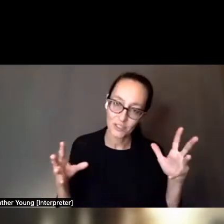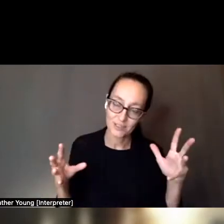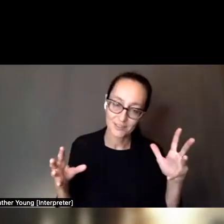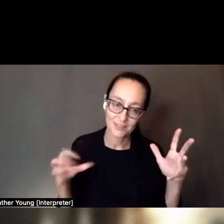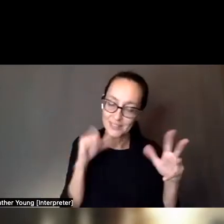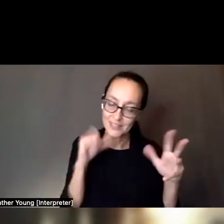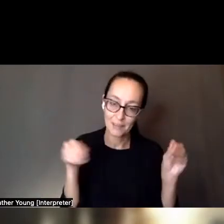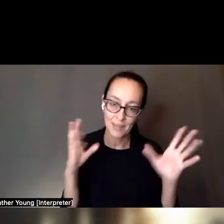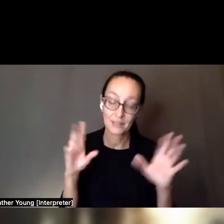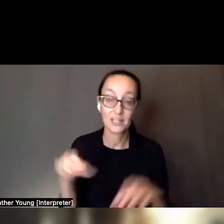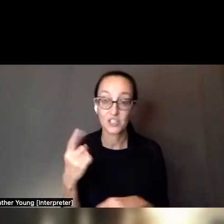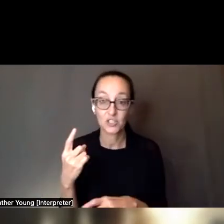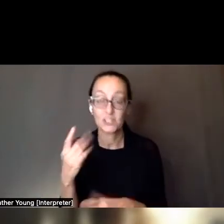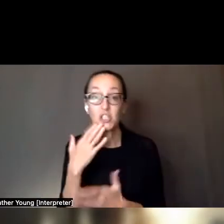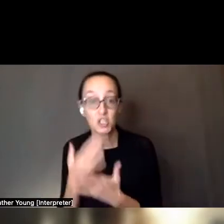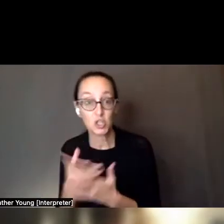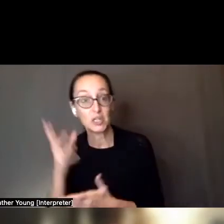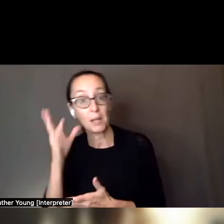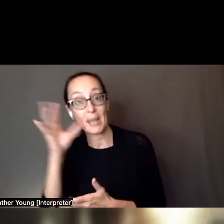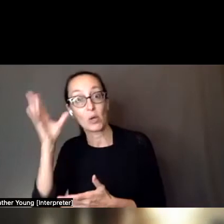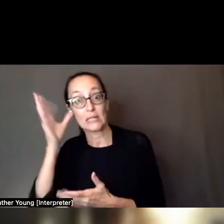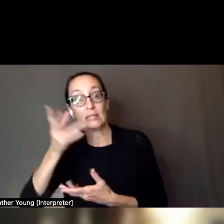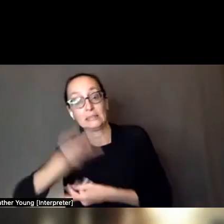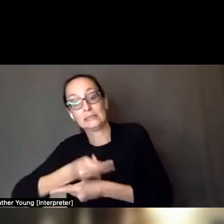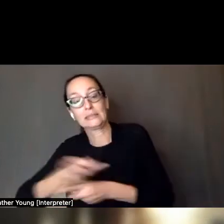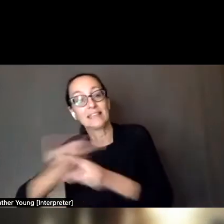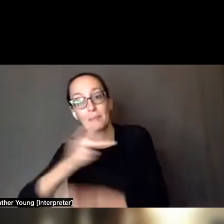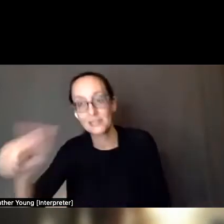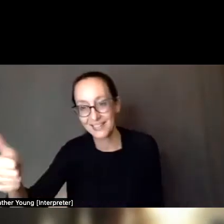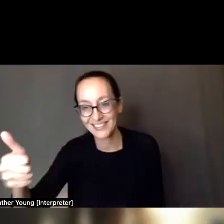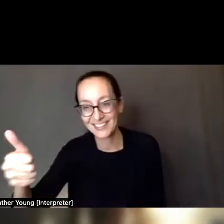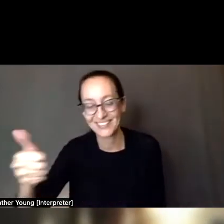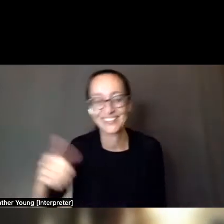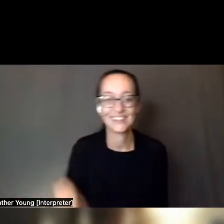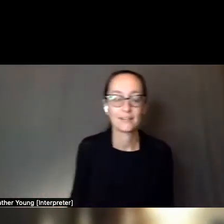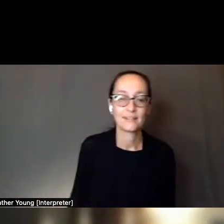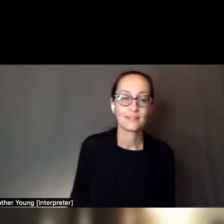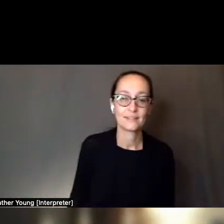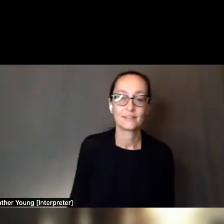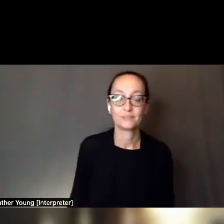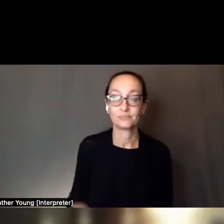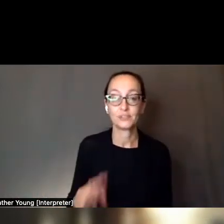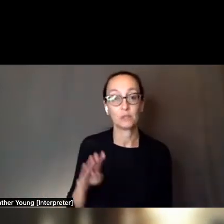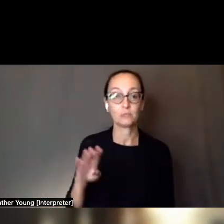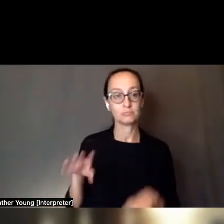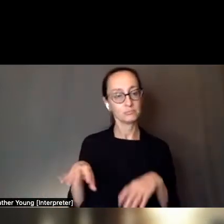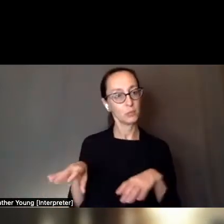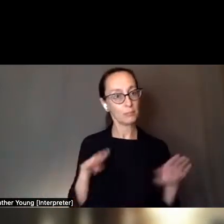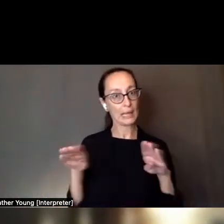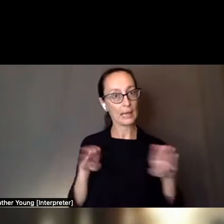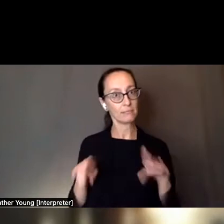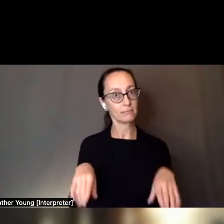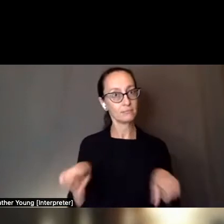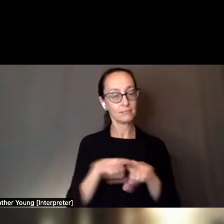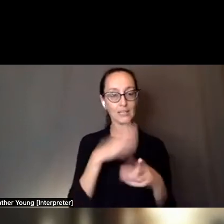good parenting times 10. So you do what you would do as a good parent, but you do have to do it more for a child